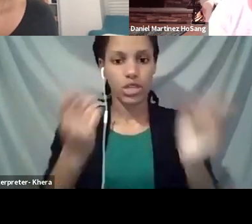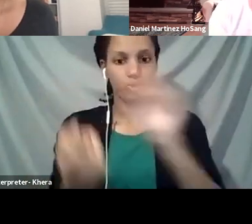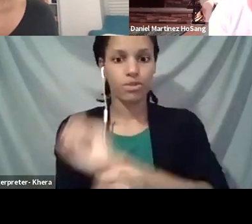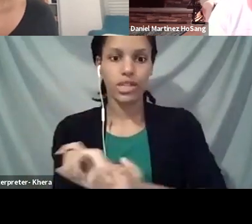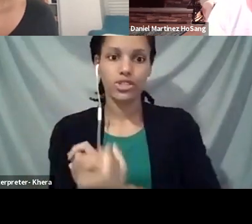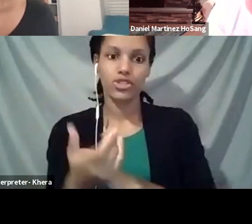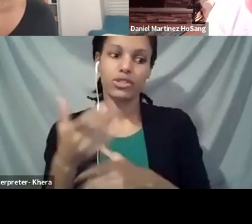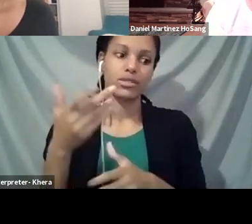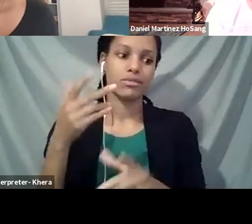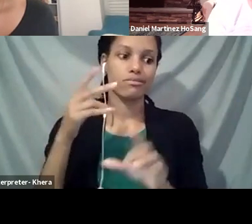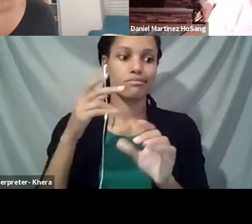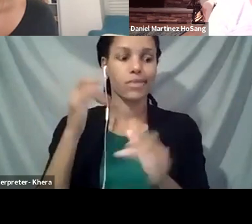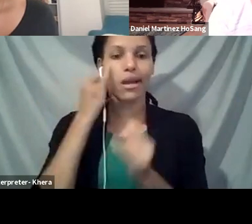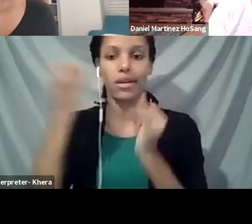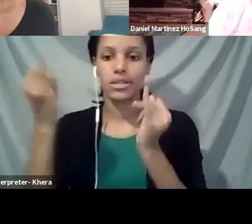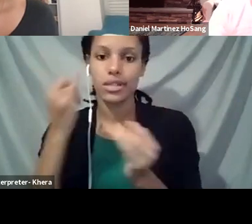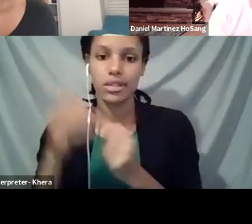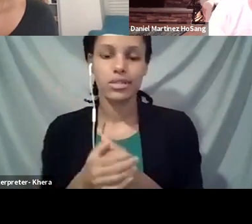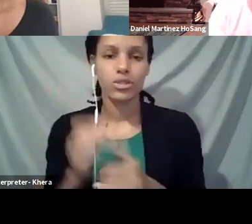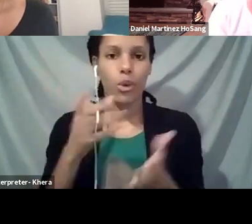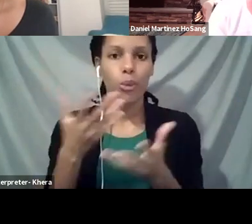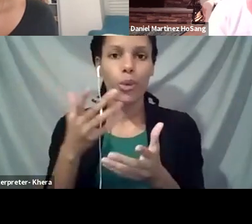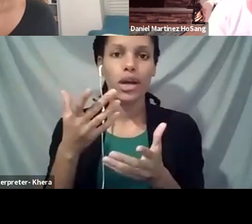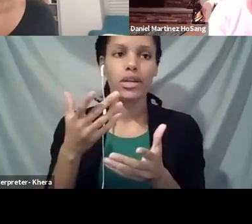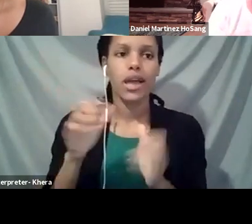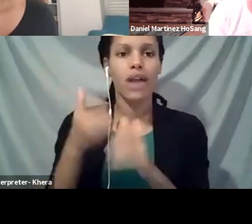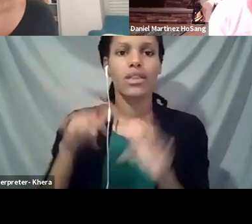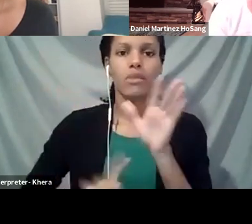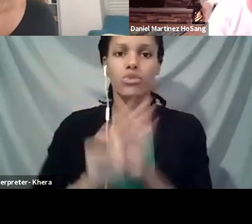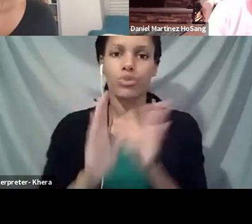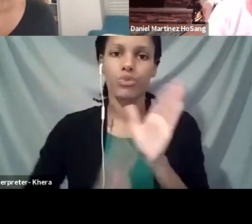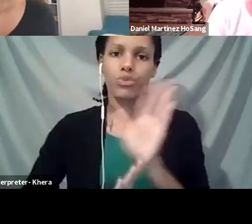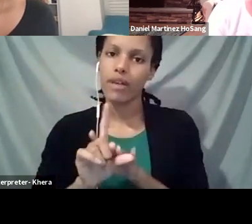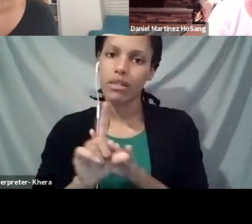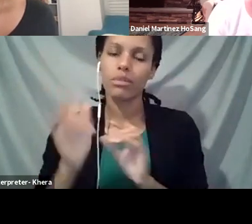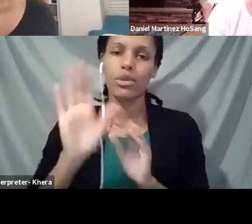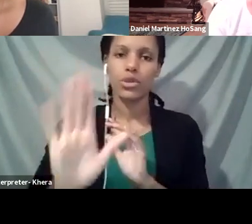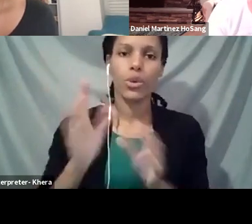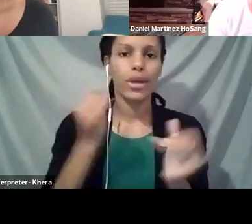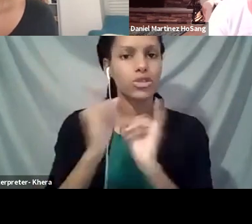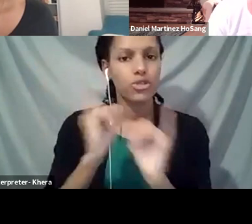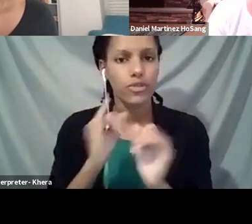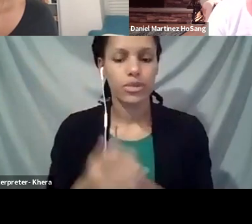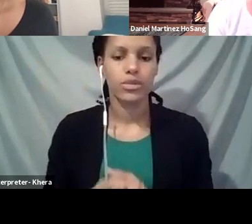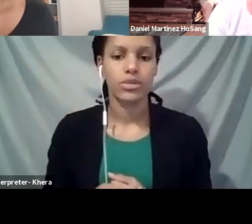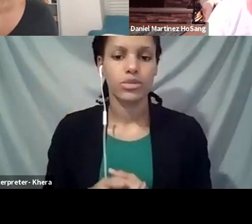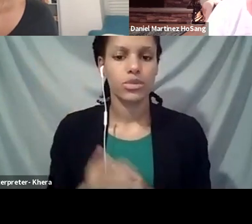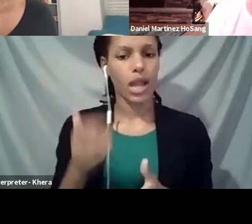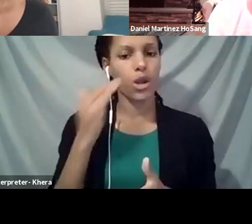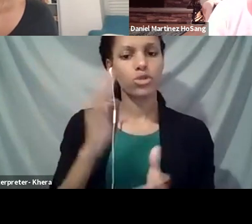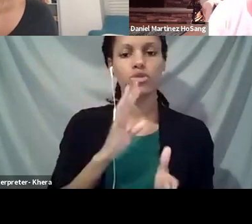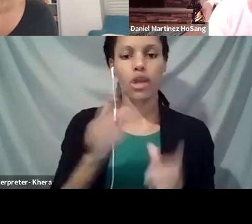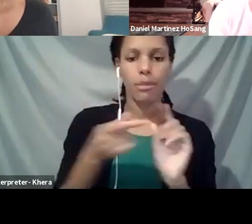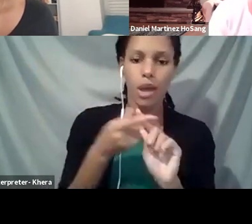your interviews? And maybe you could also use this time to talk about some of the work you did with the youth groups and